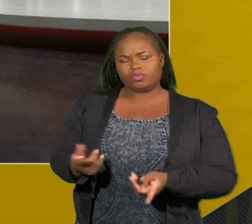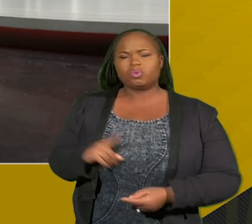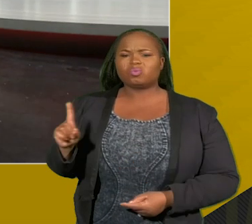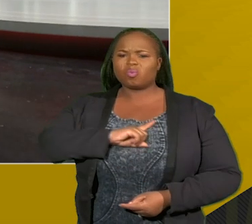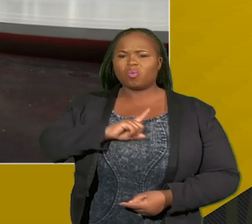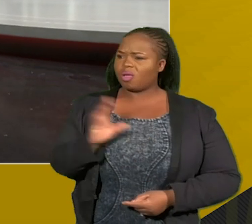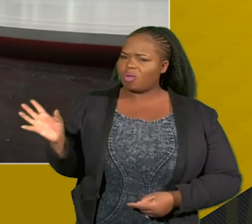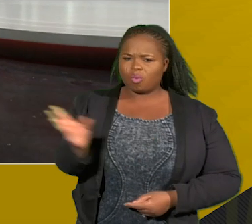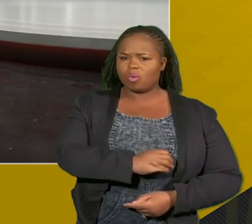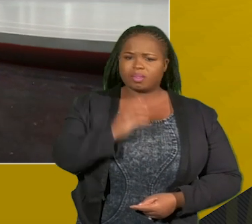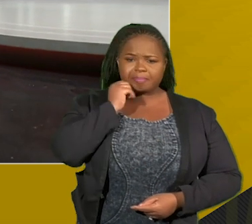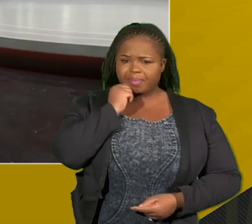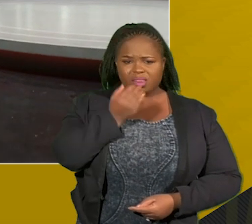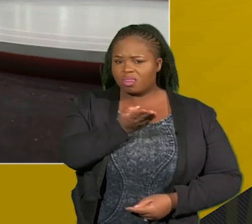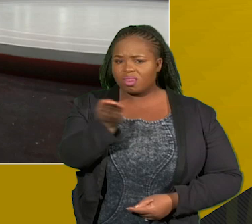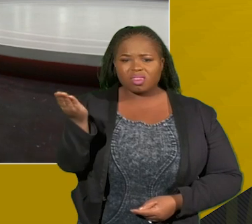man